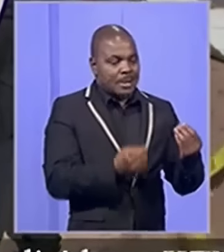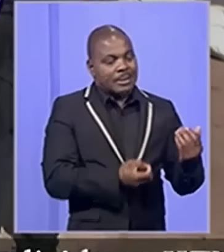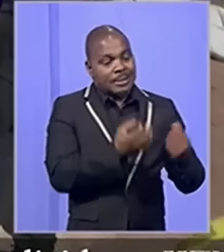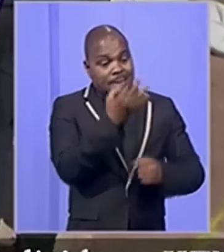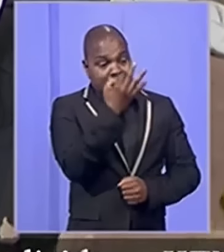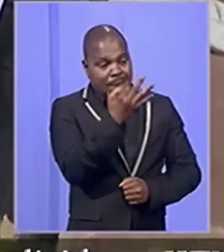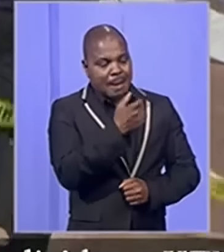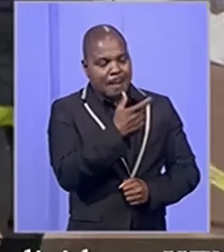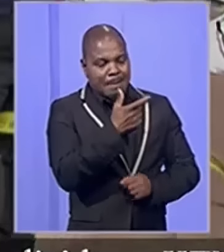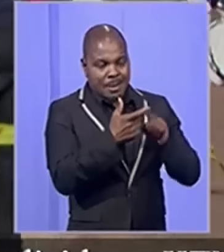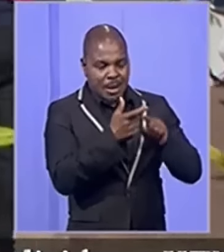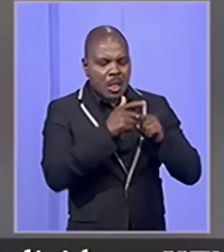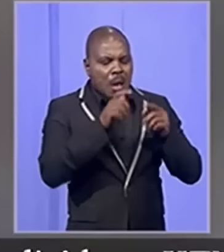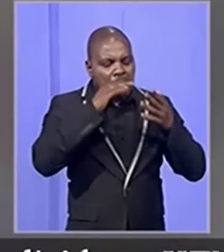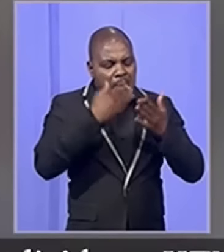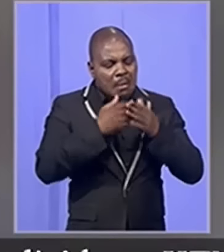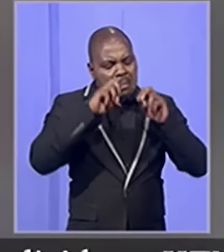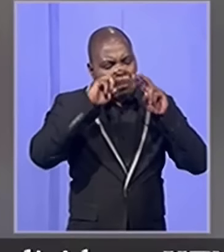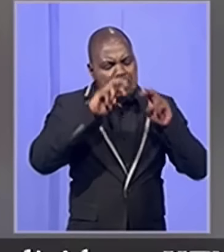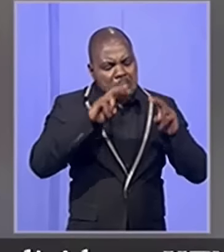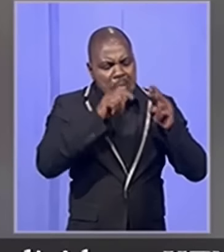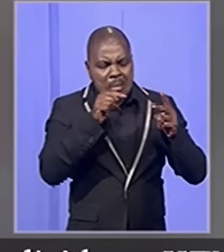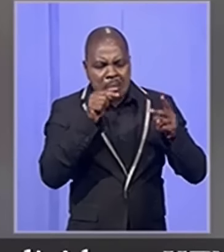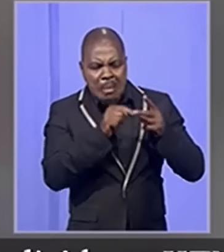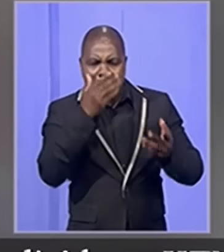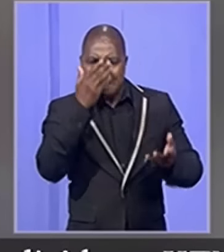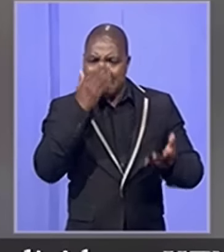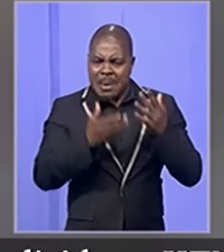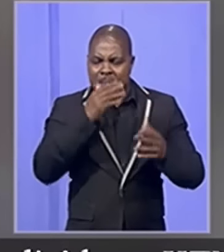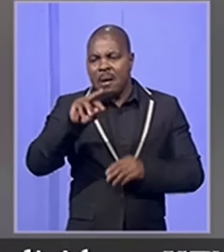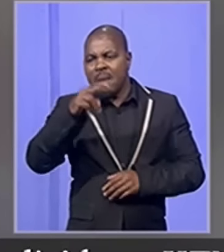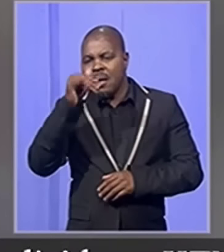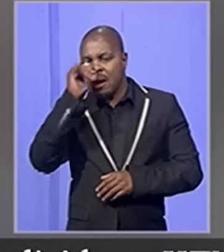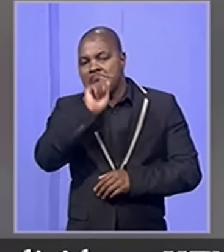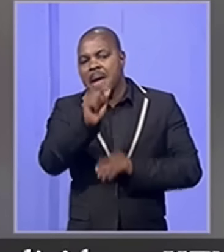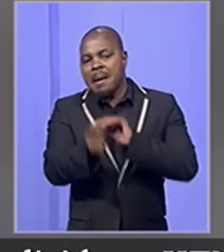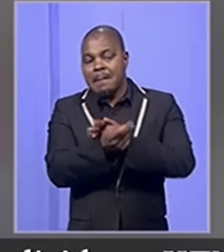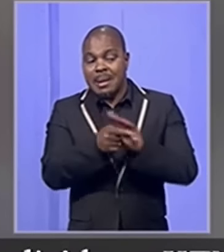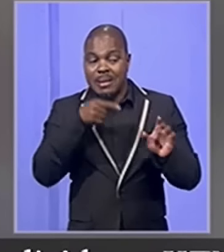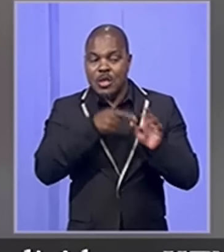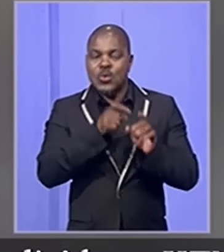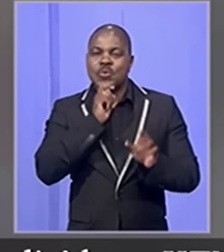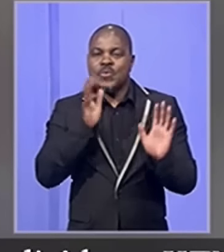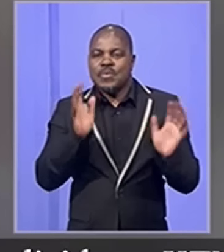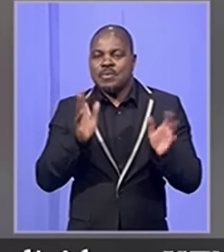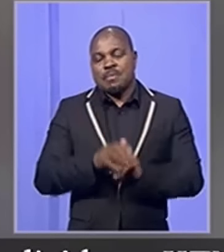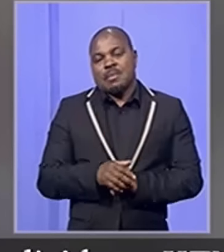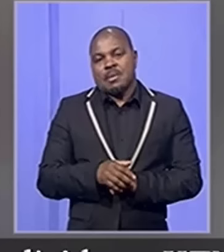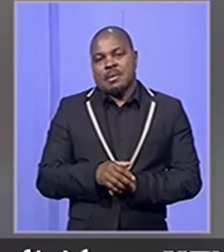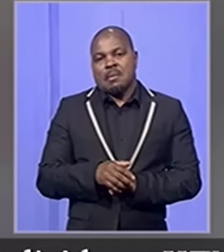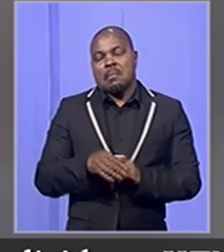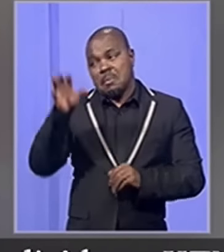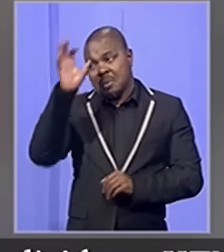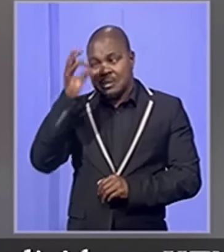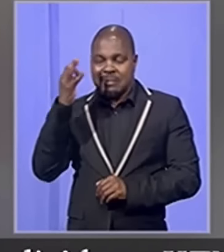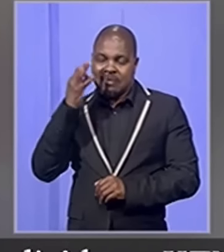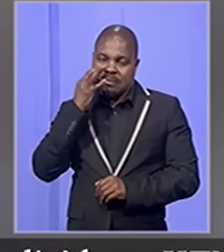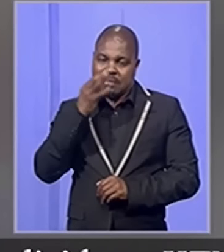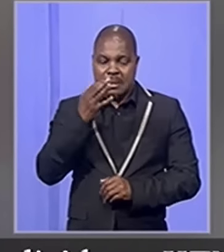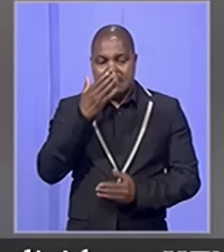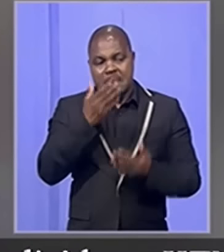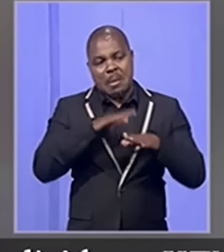tseo di tla tlhatlhobiwang go bona gore a di golaganya le bosenyi jo bongwe. Mapodisi a bega gore babelaelwa bano ba golagangwa le